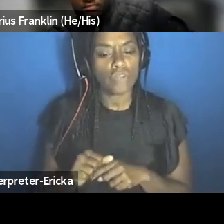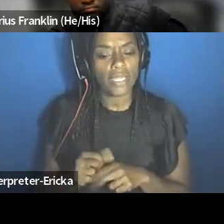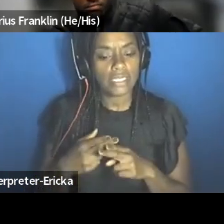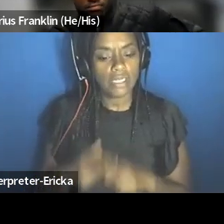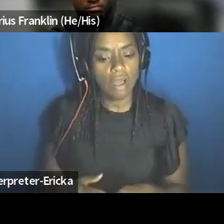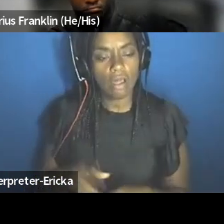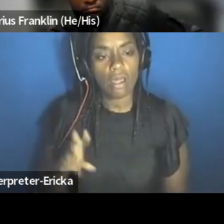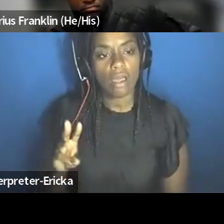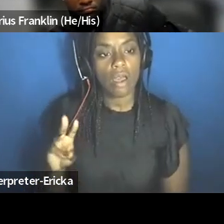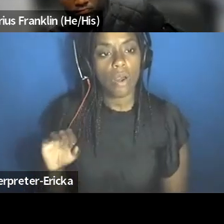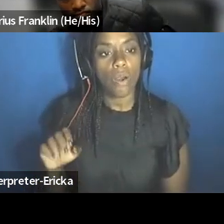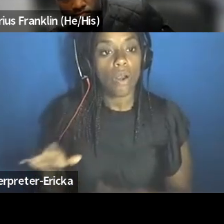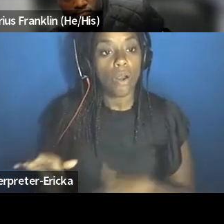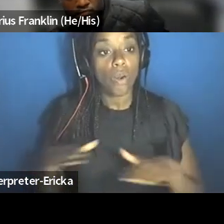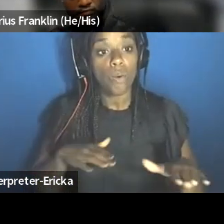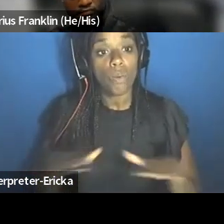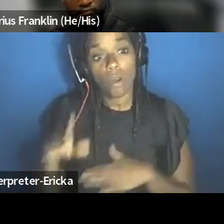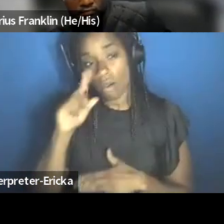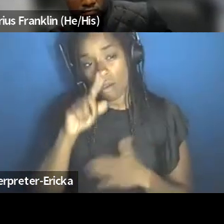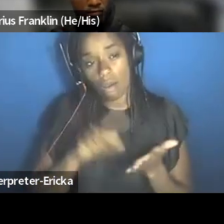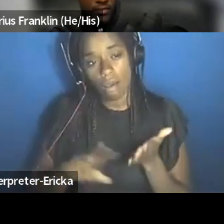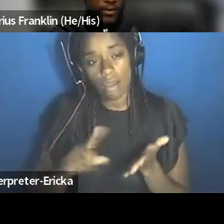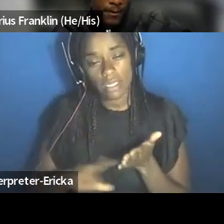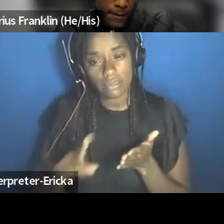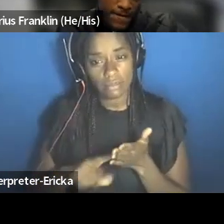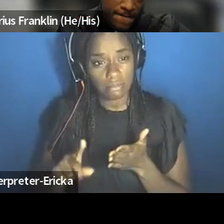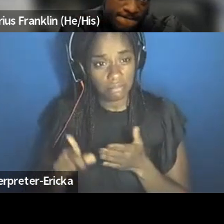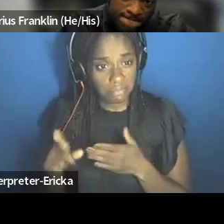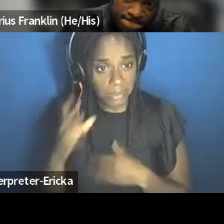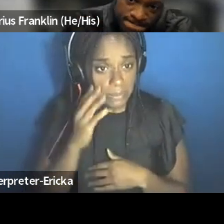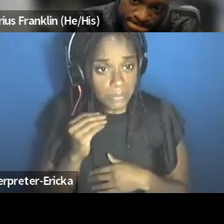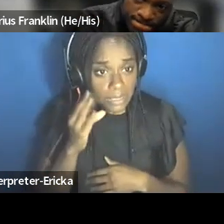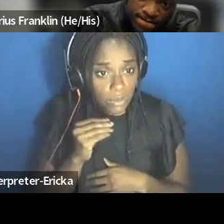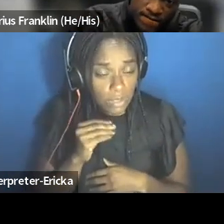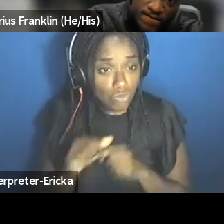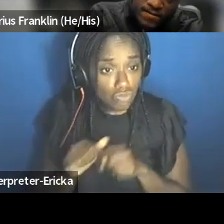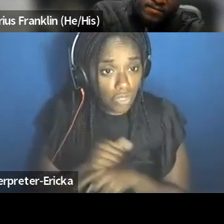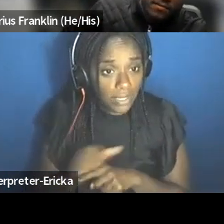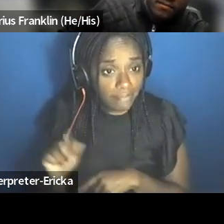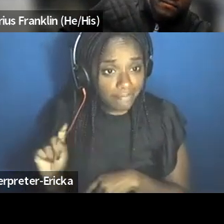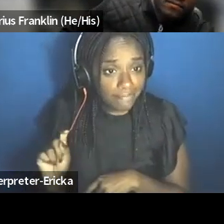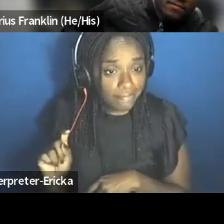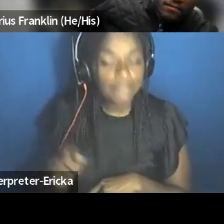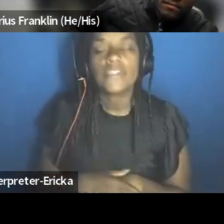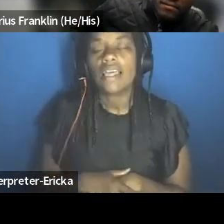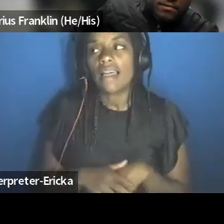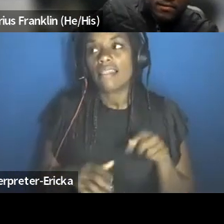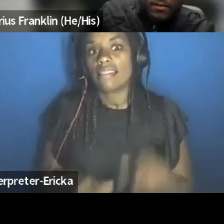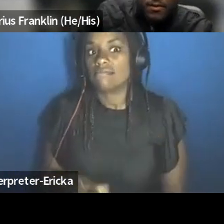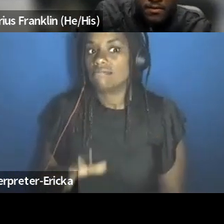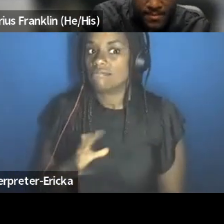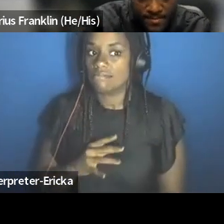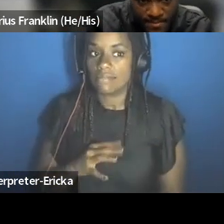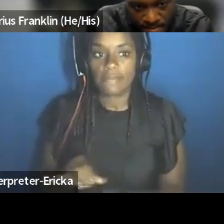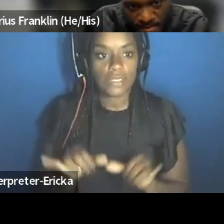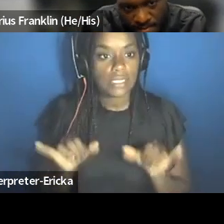walk audit in your center or been trained to do a walk audit? So this to me was one of the coolest things, systems advocacy, to